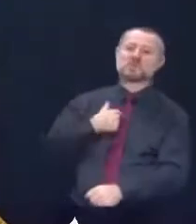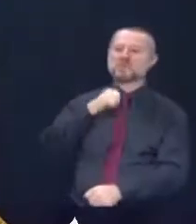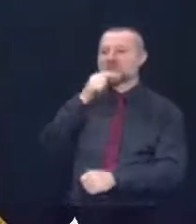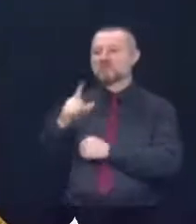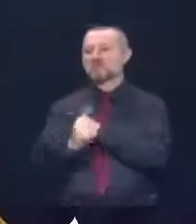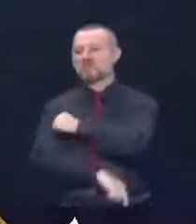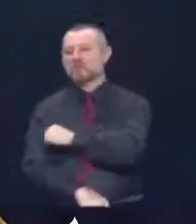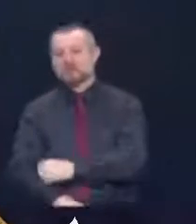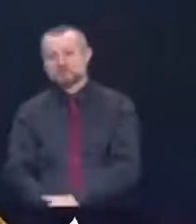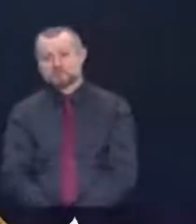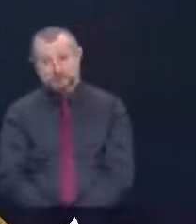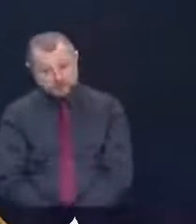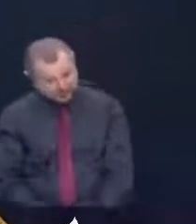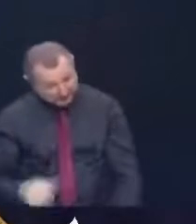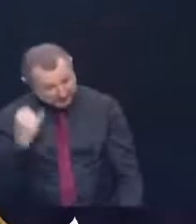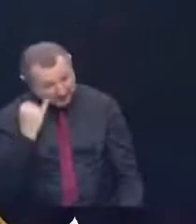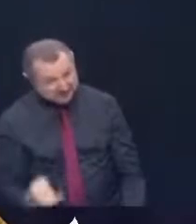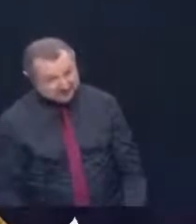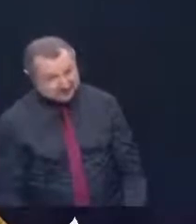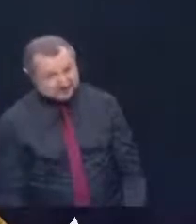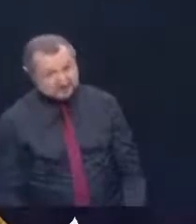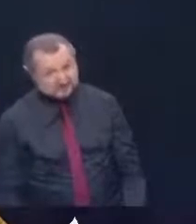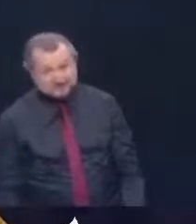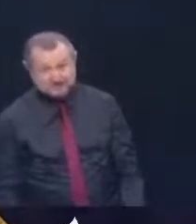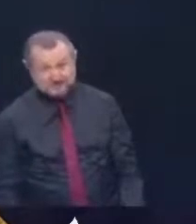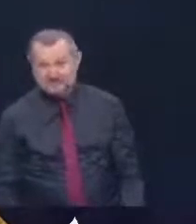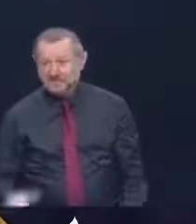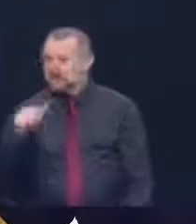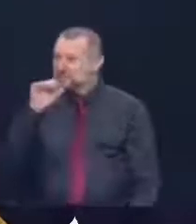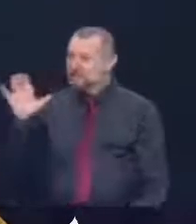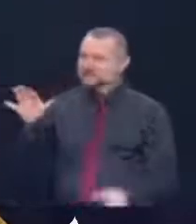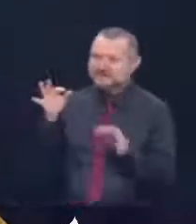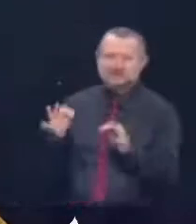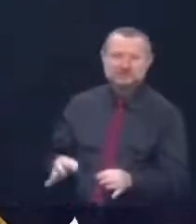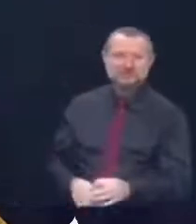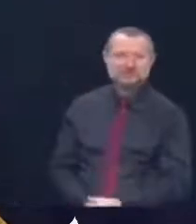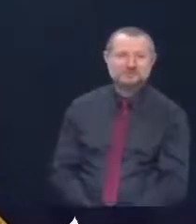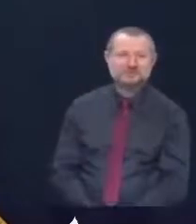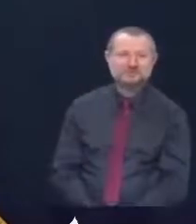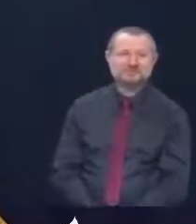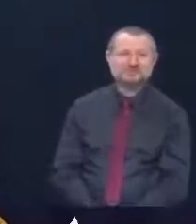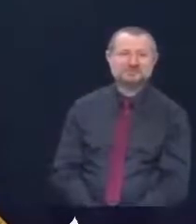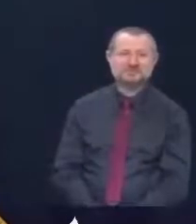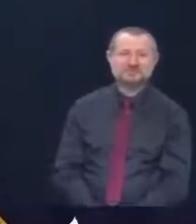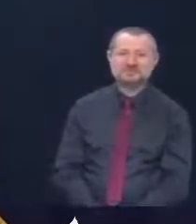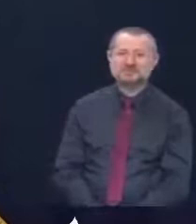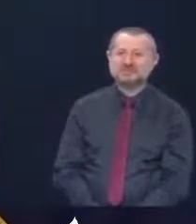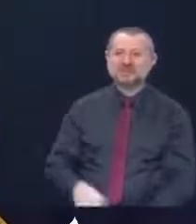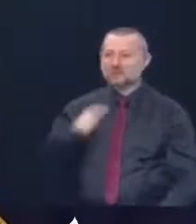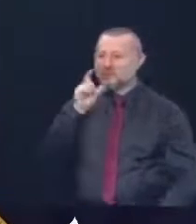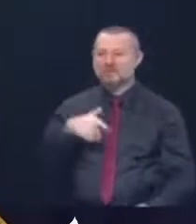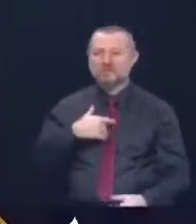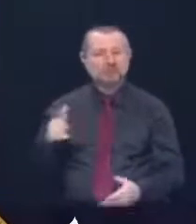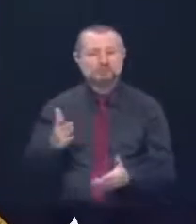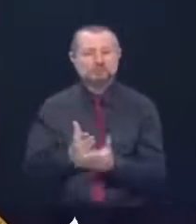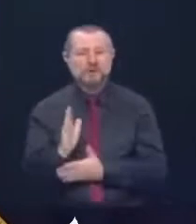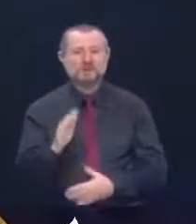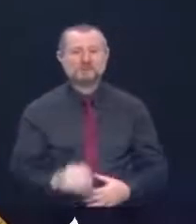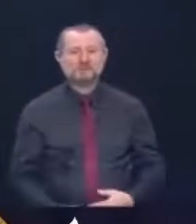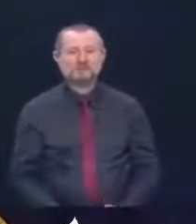laws. It's not up to you. You don't have that right. But